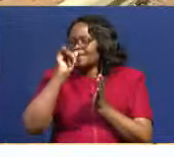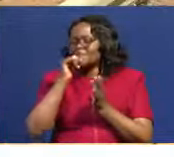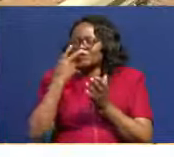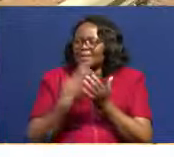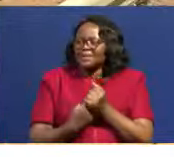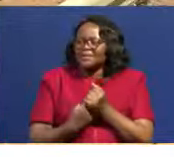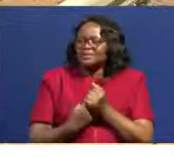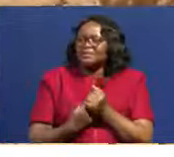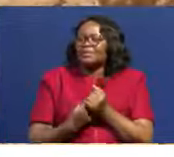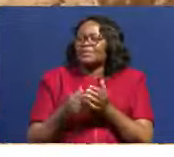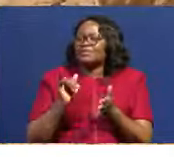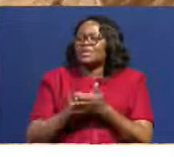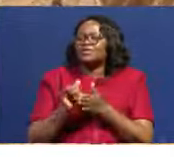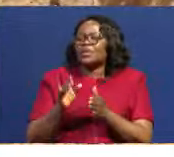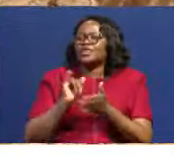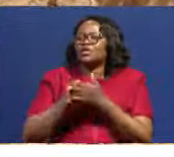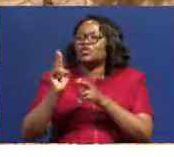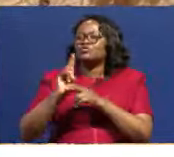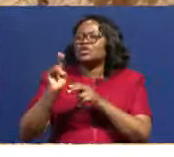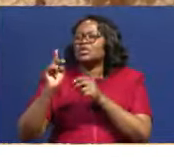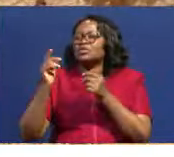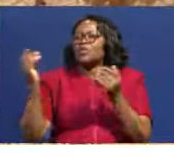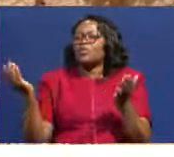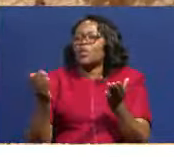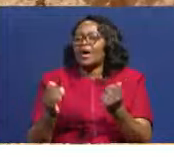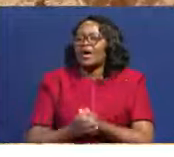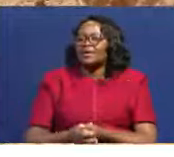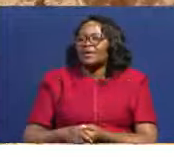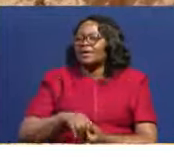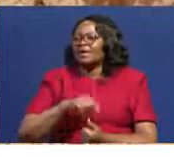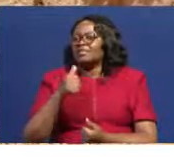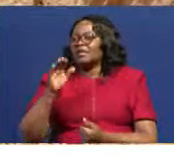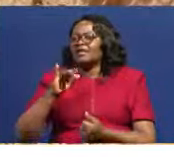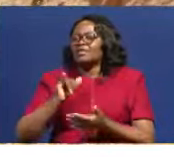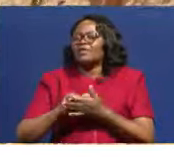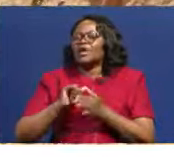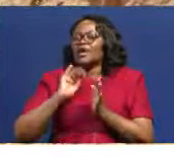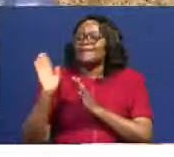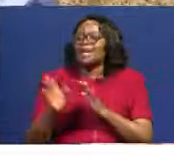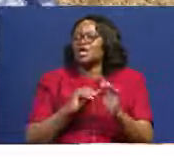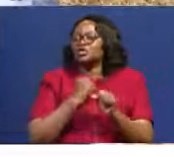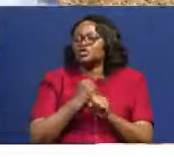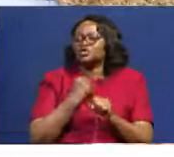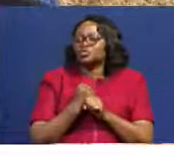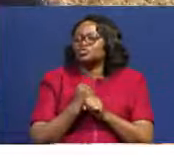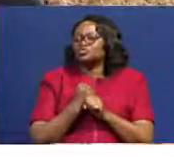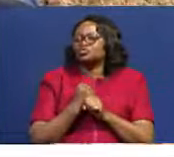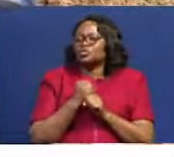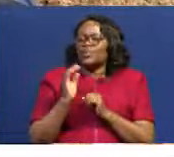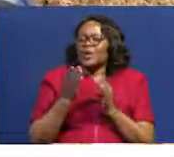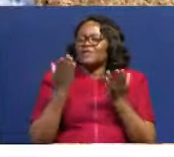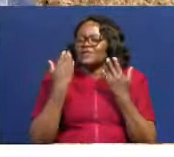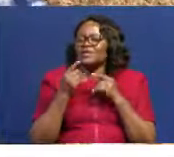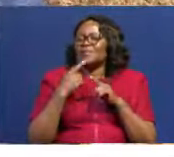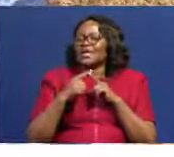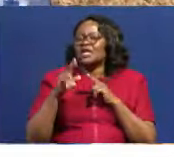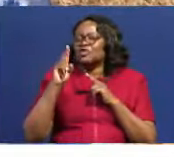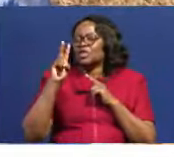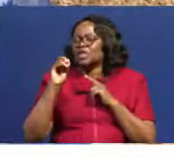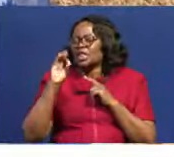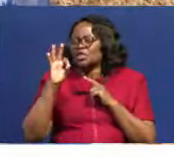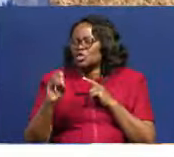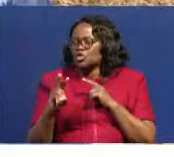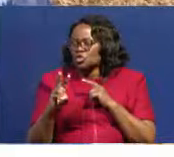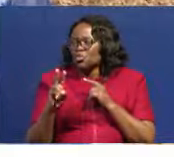infrastructure. That's a model we're also using in a place like a high grand fall, whereby we also intend to do that. We plan to complete that by 2032. Yeah,